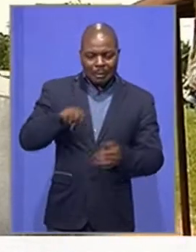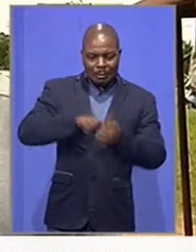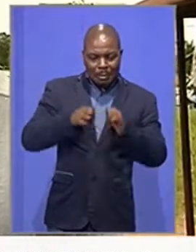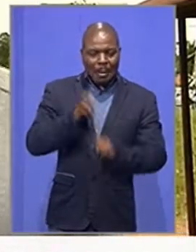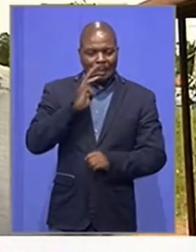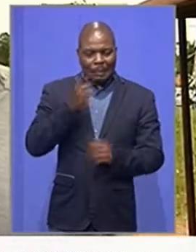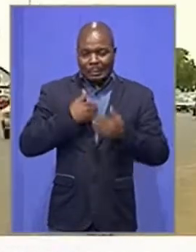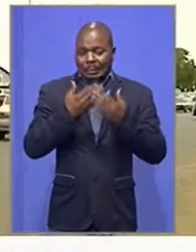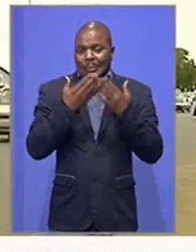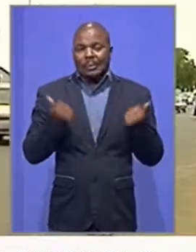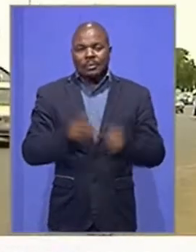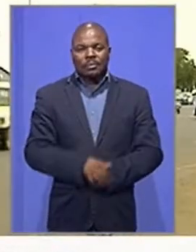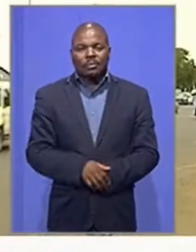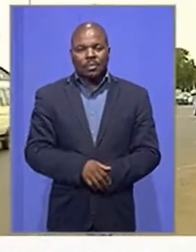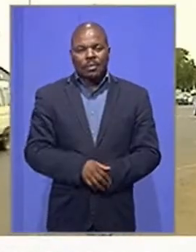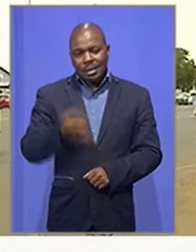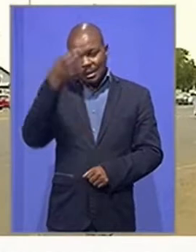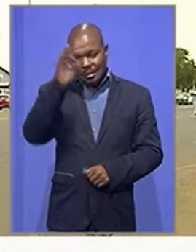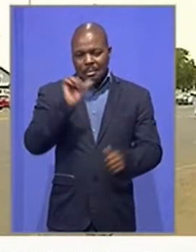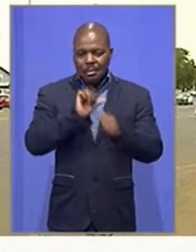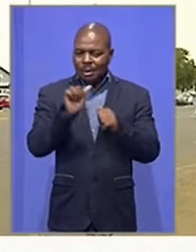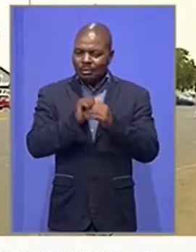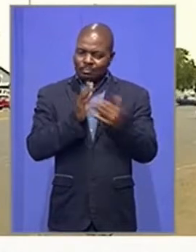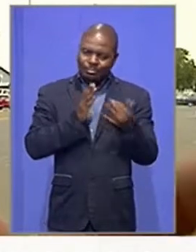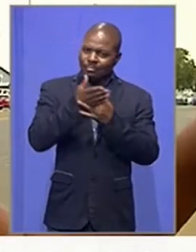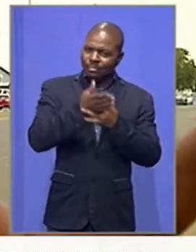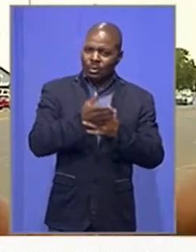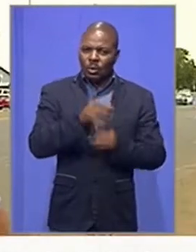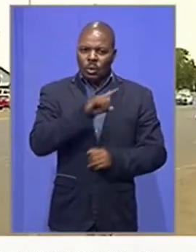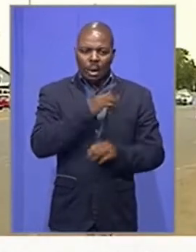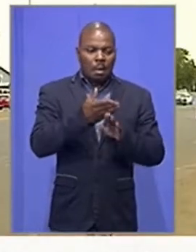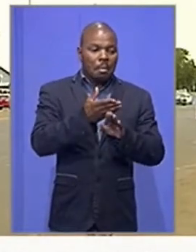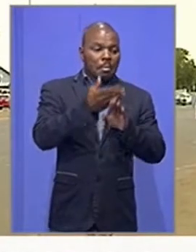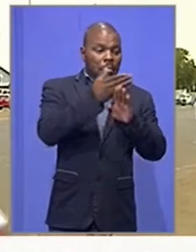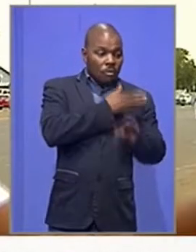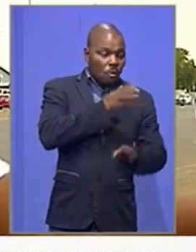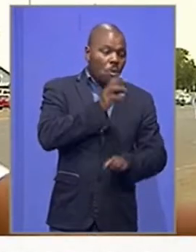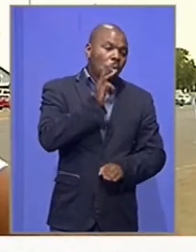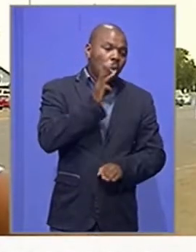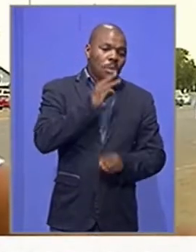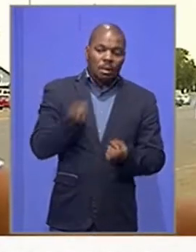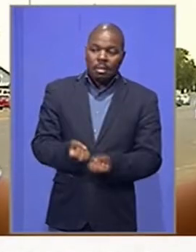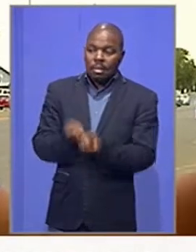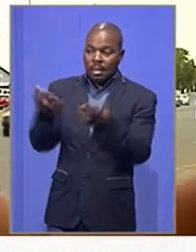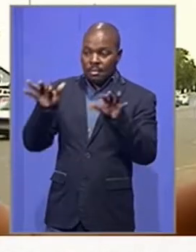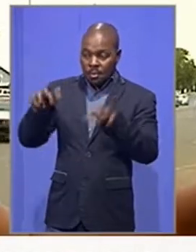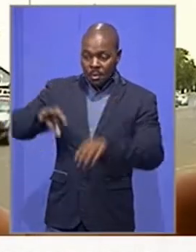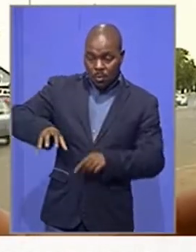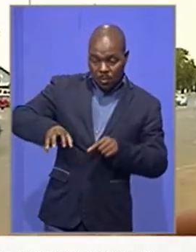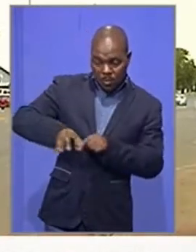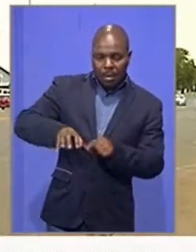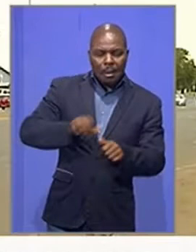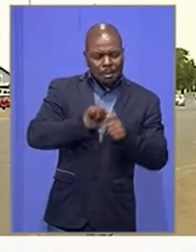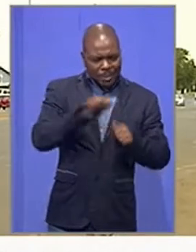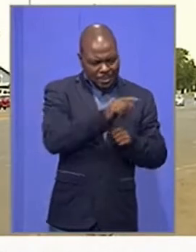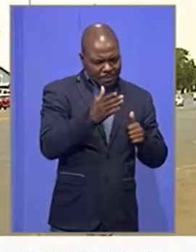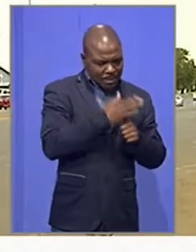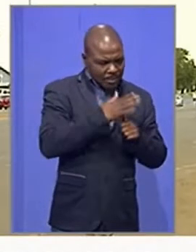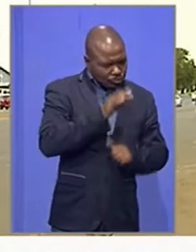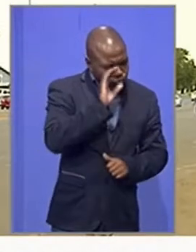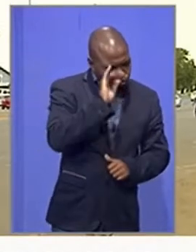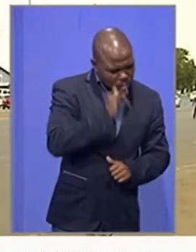itse rona beno re bjang. Government must intervene hore before they supply batho ka metsi a tsamaya mo di taps tsa rona. They have to hore ba check gore a right